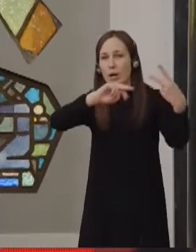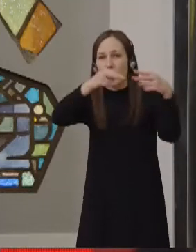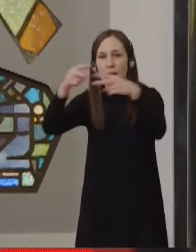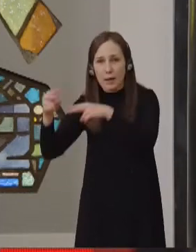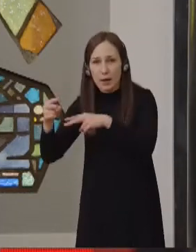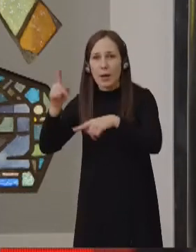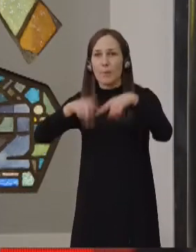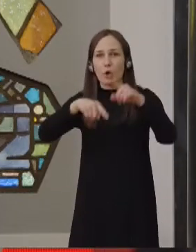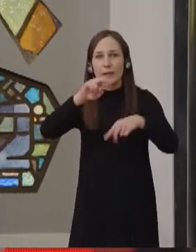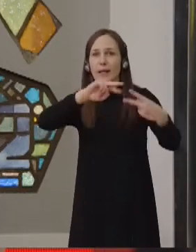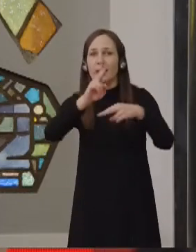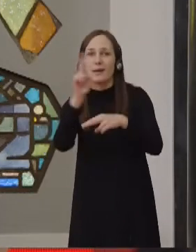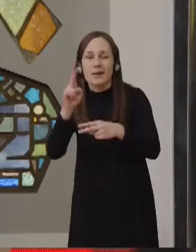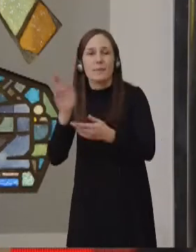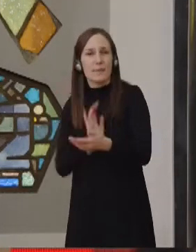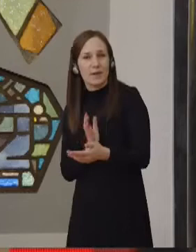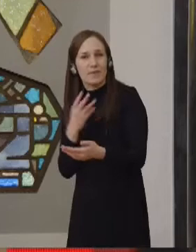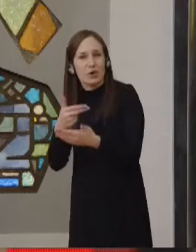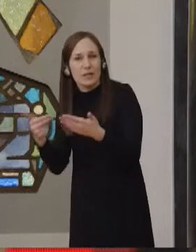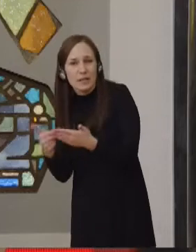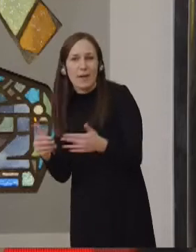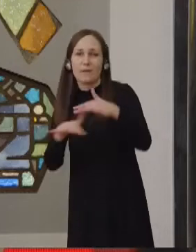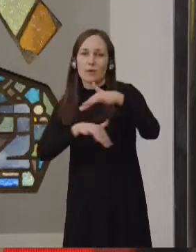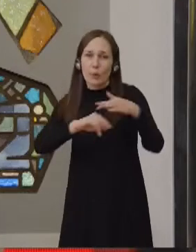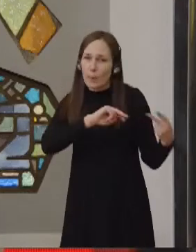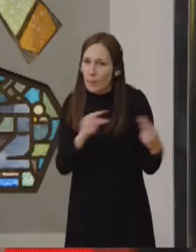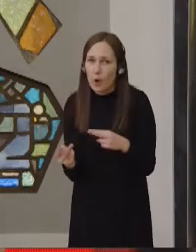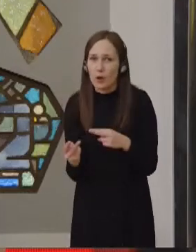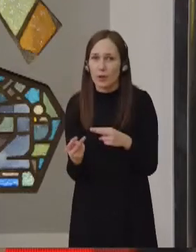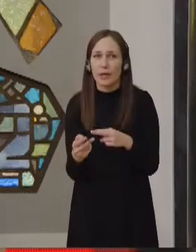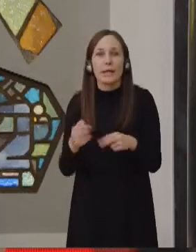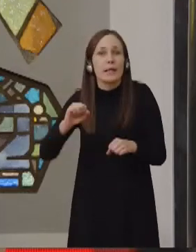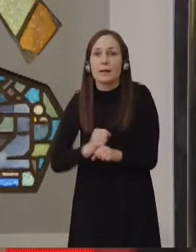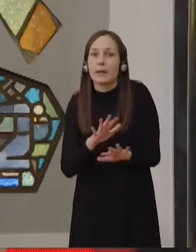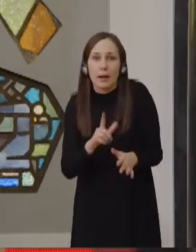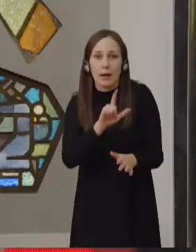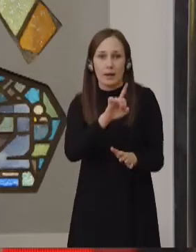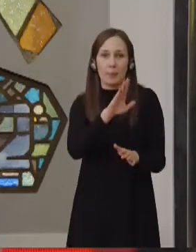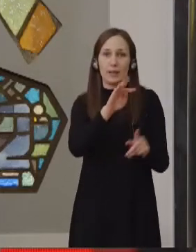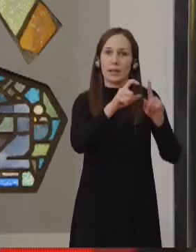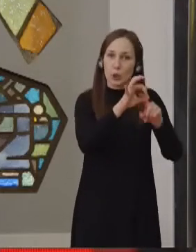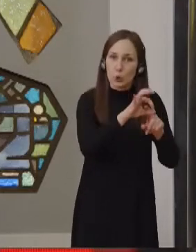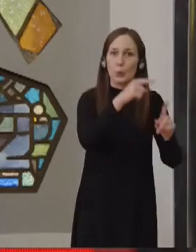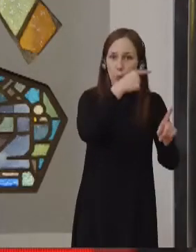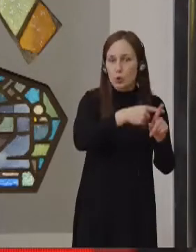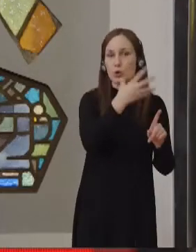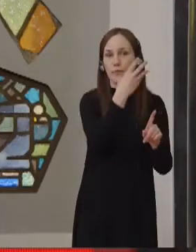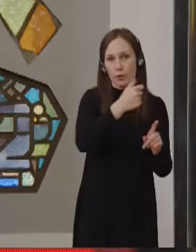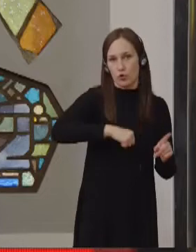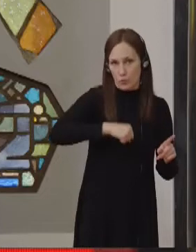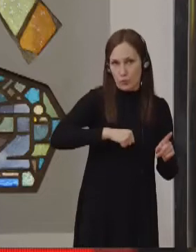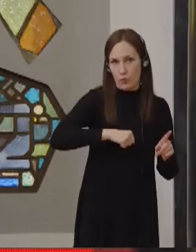of civil society, and by the courage of LGBTQI plus individuals and their friends, families,